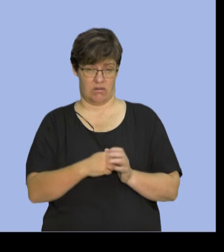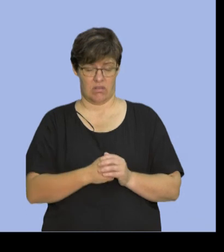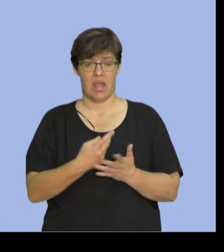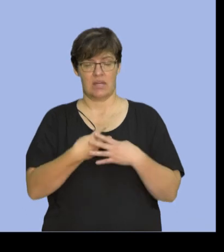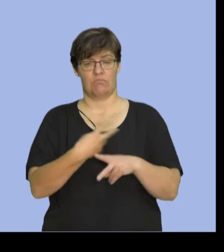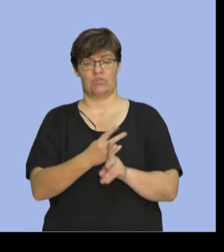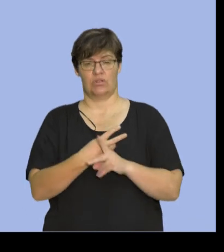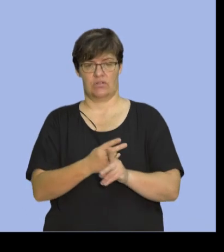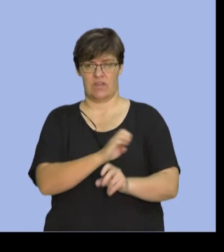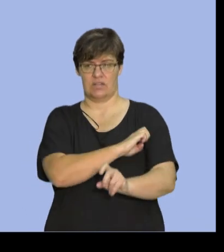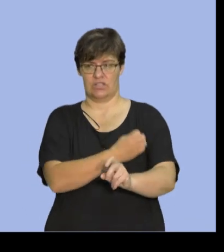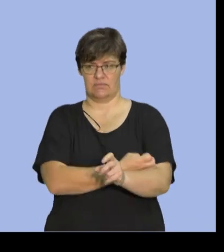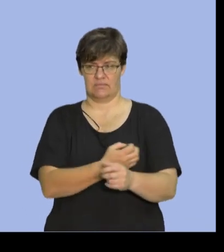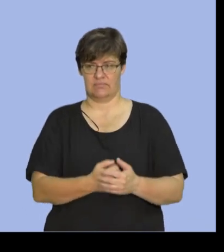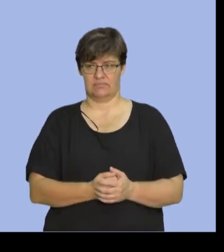of energy.